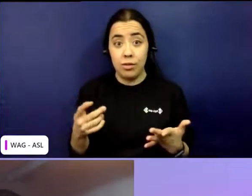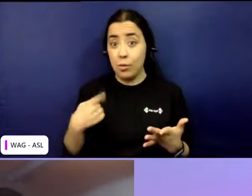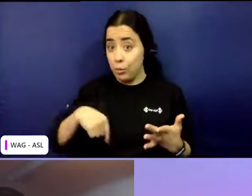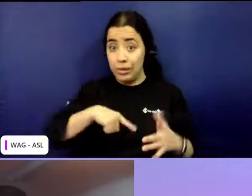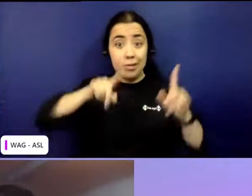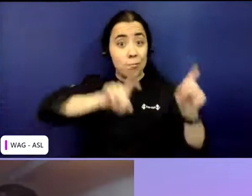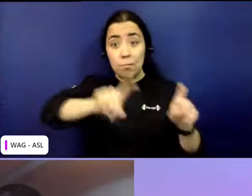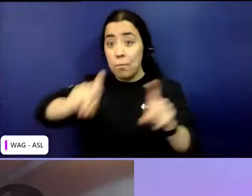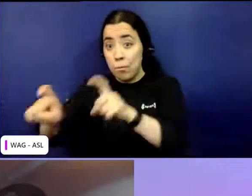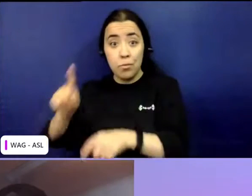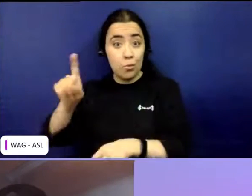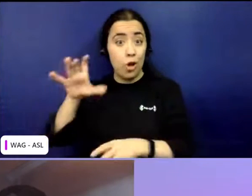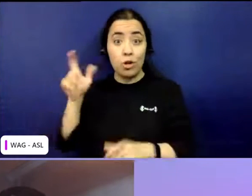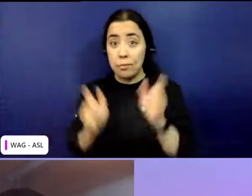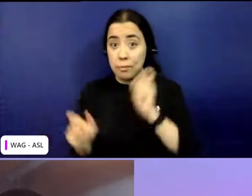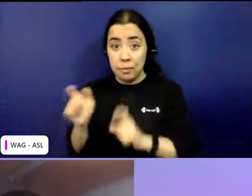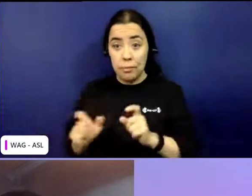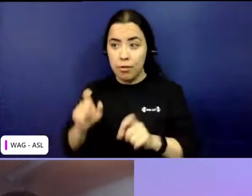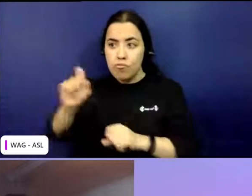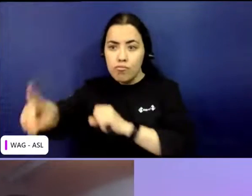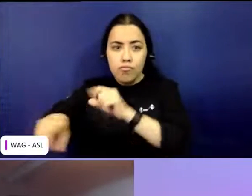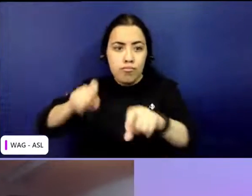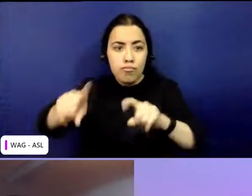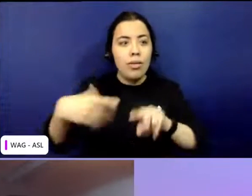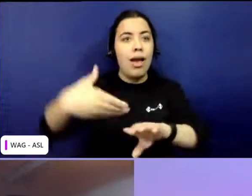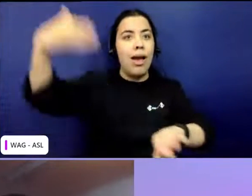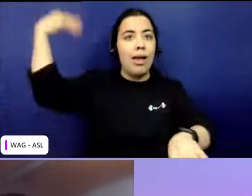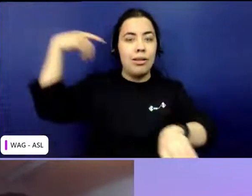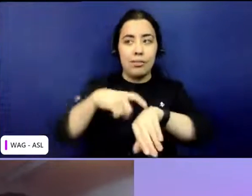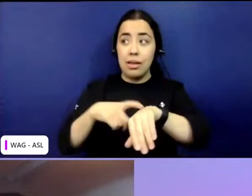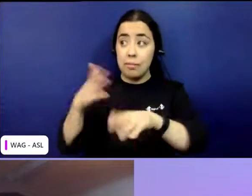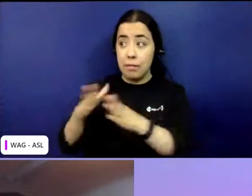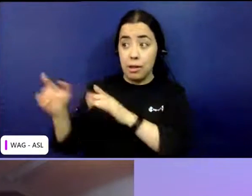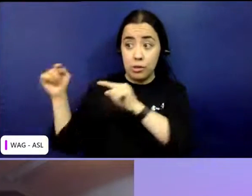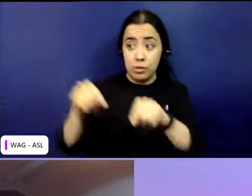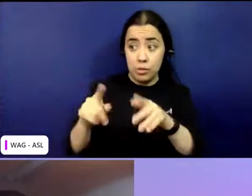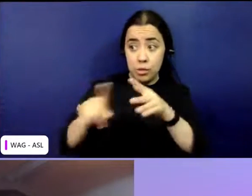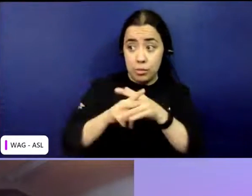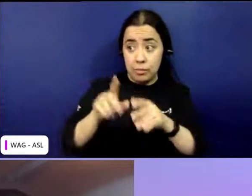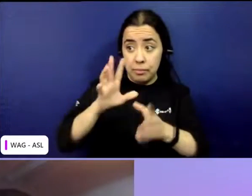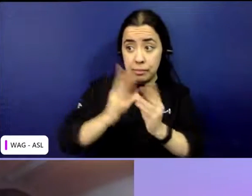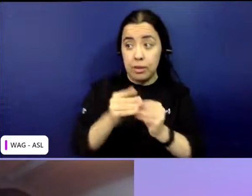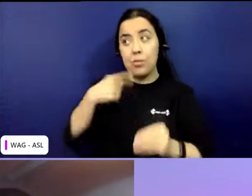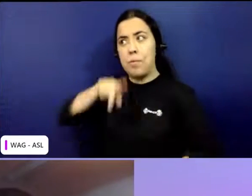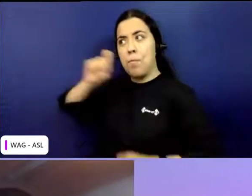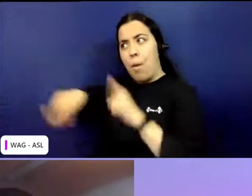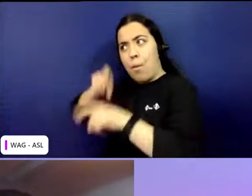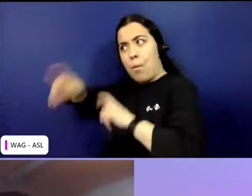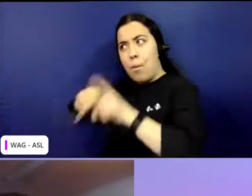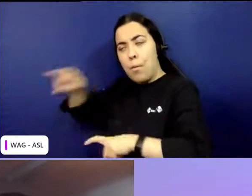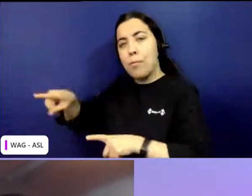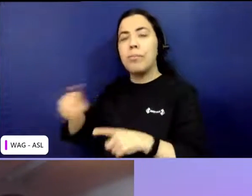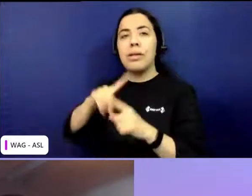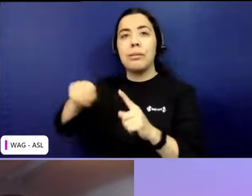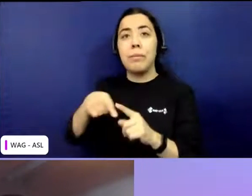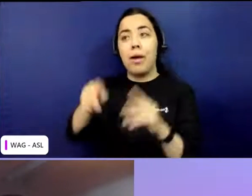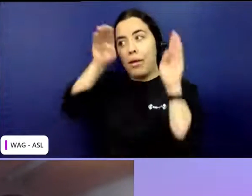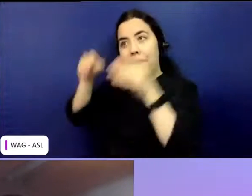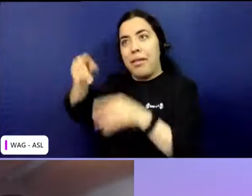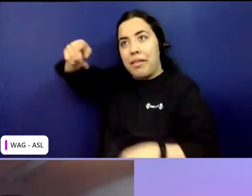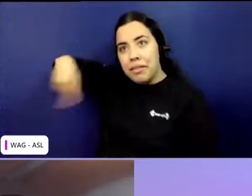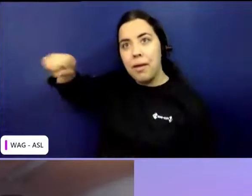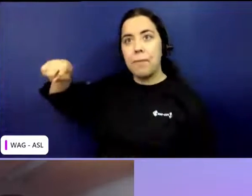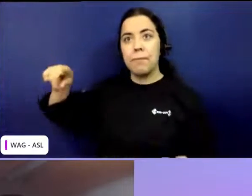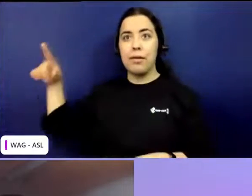in our organization that were going to be at this meeting ahead of time. So it really was about them. And Their when they